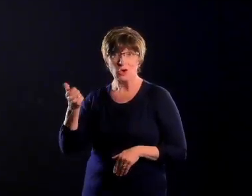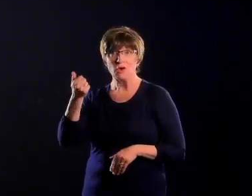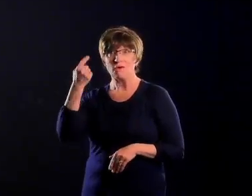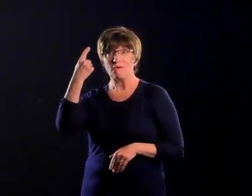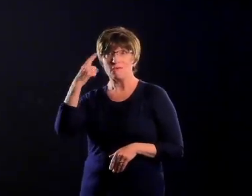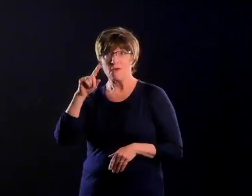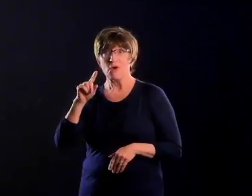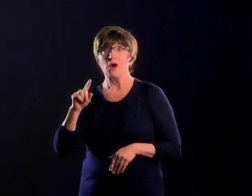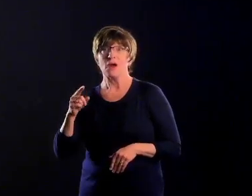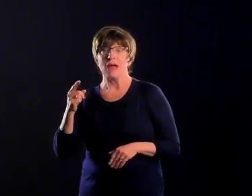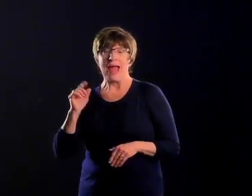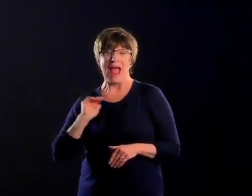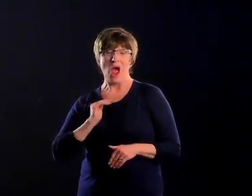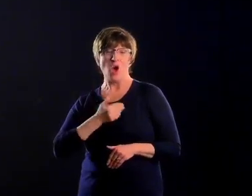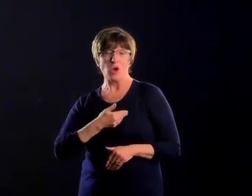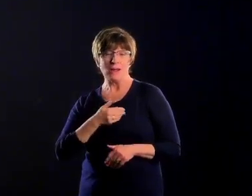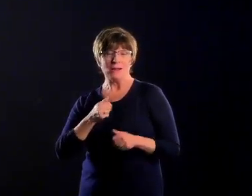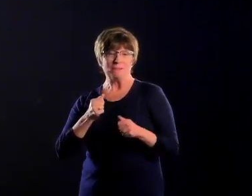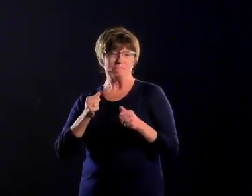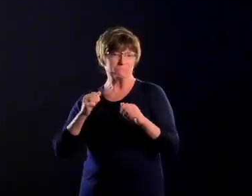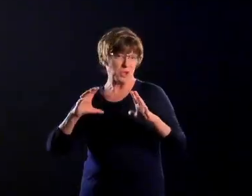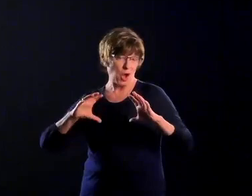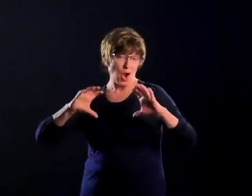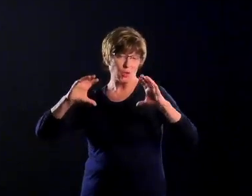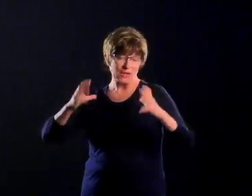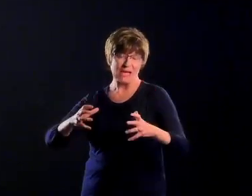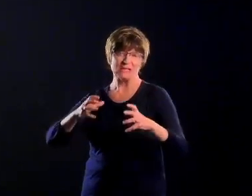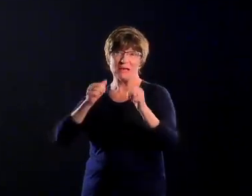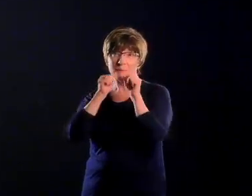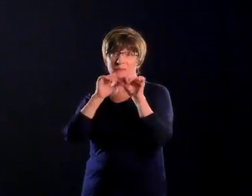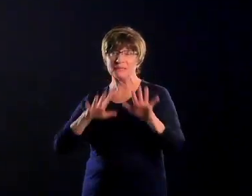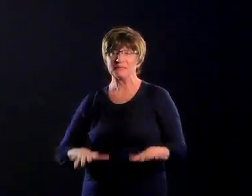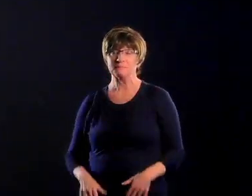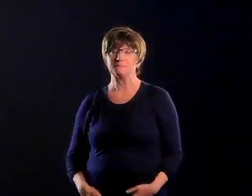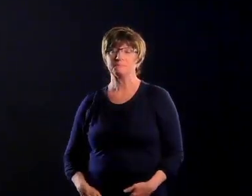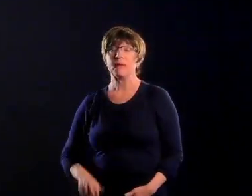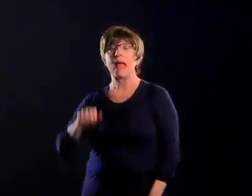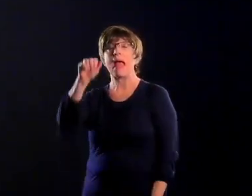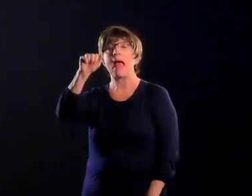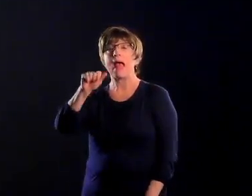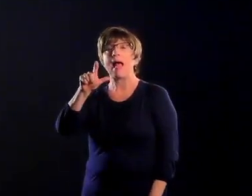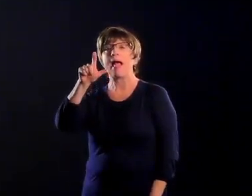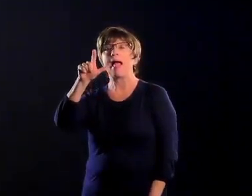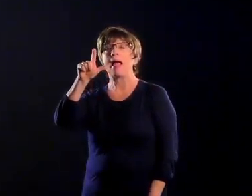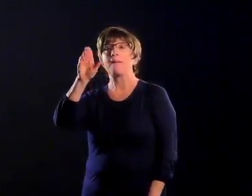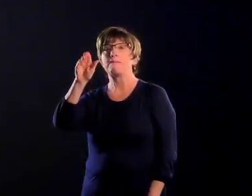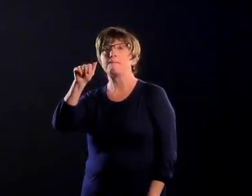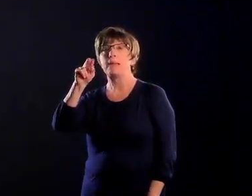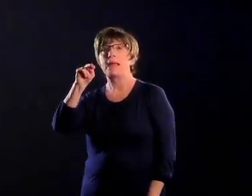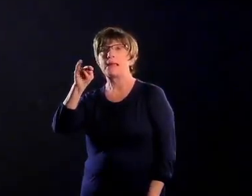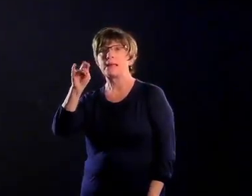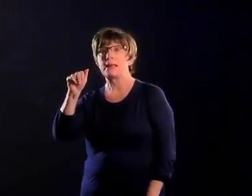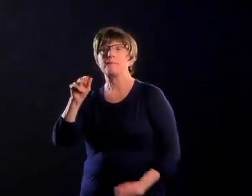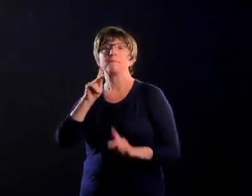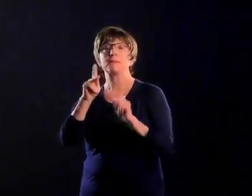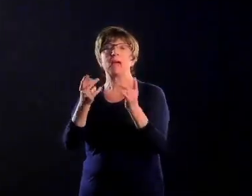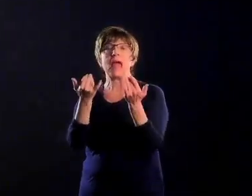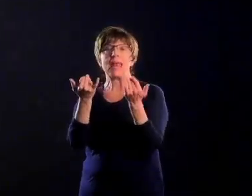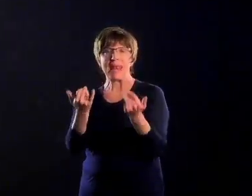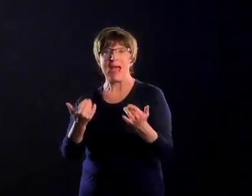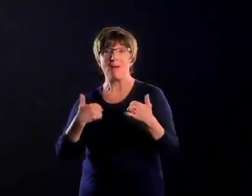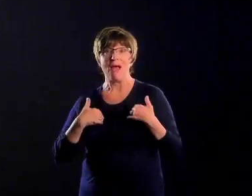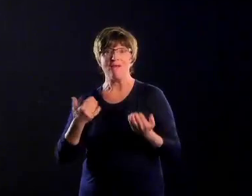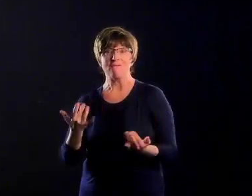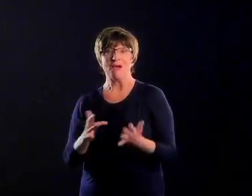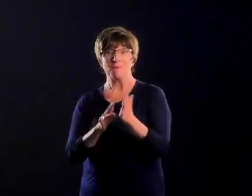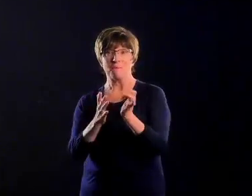can be a greater blessing to the congregation. The Albanian people now also have the power of the Fire Bible available to them in